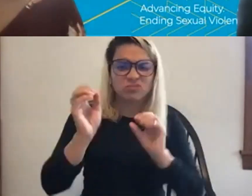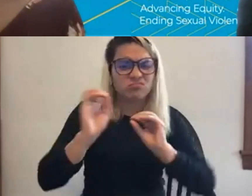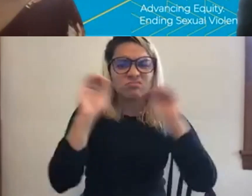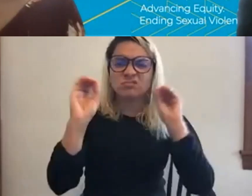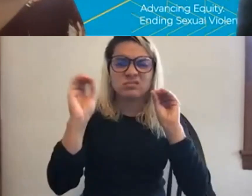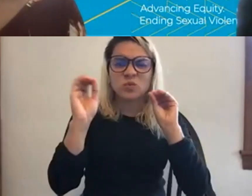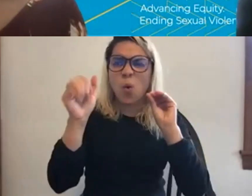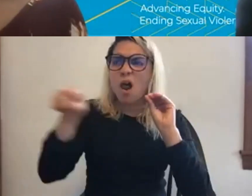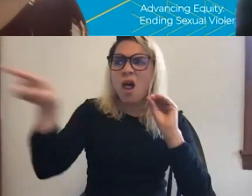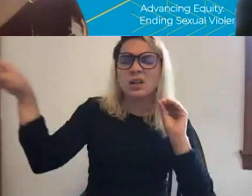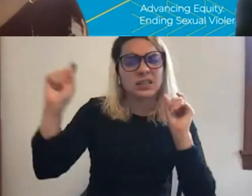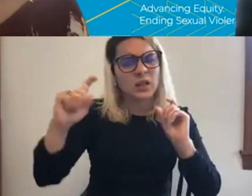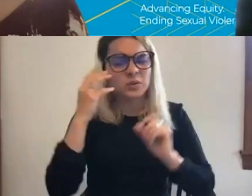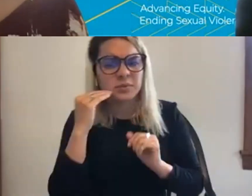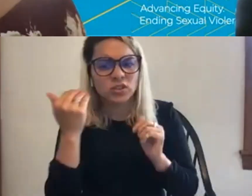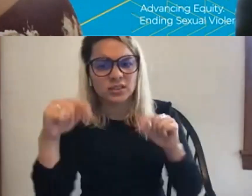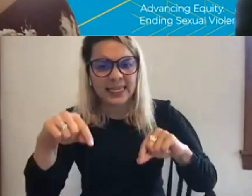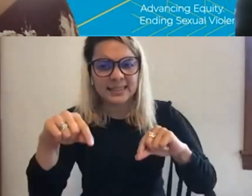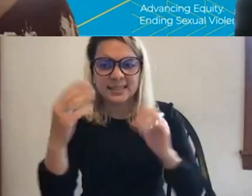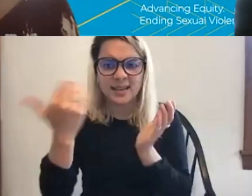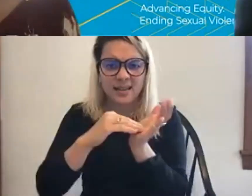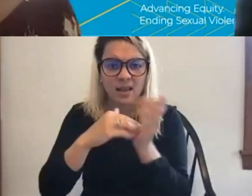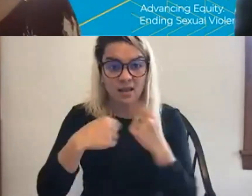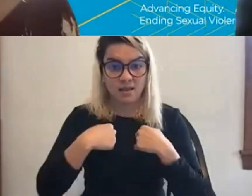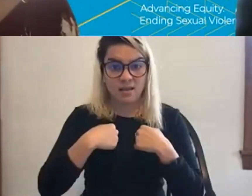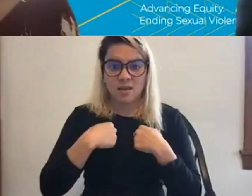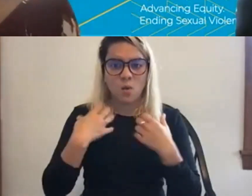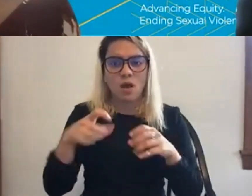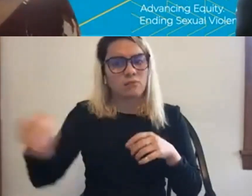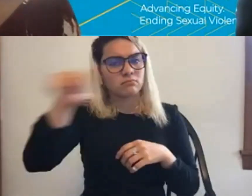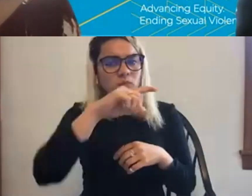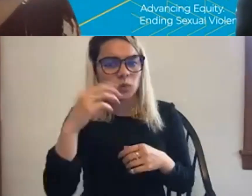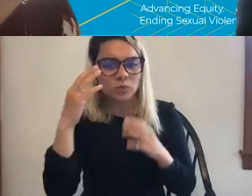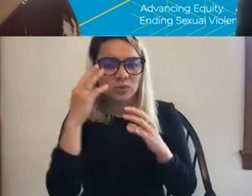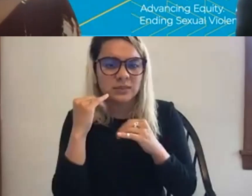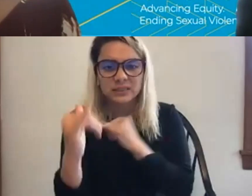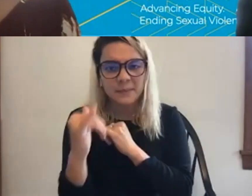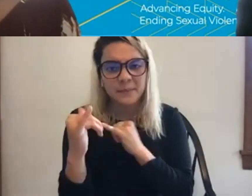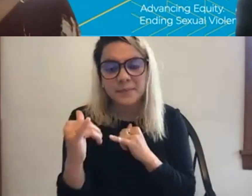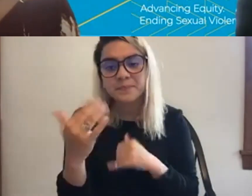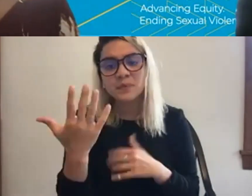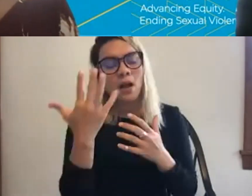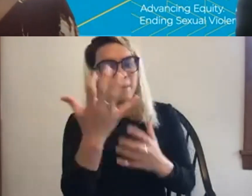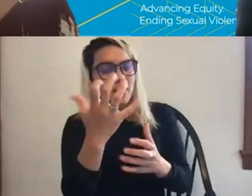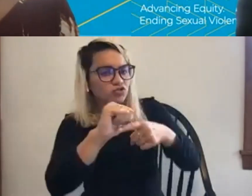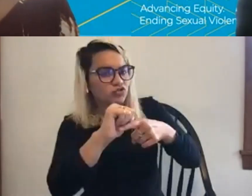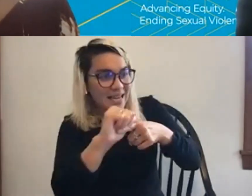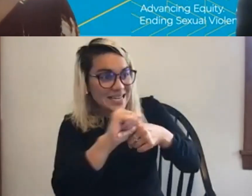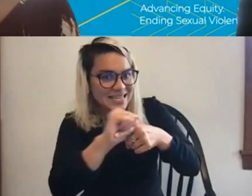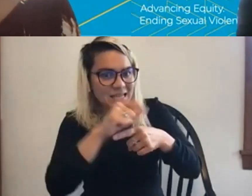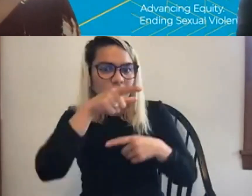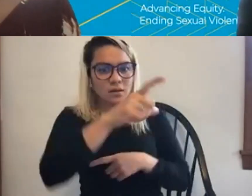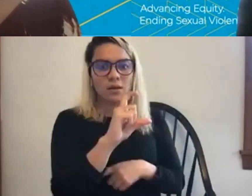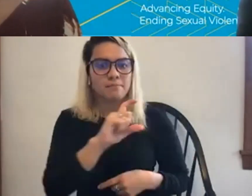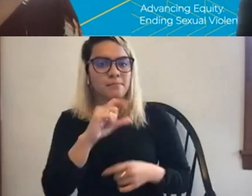were trained in trauma response and who believe victims. That's why we are calling